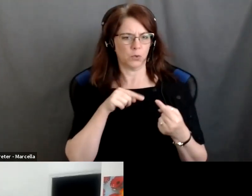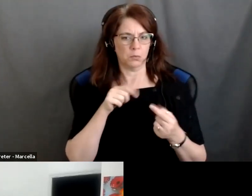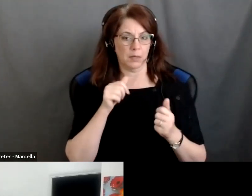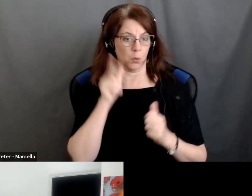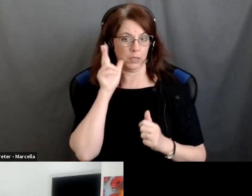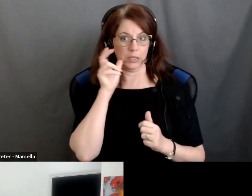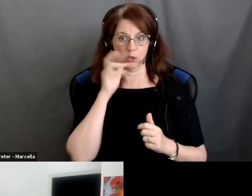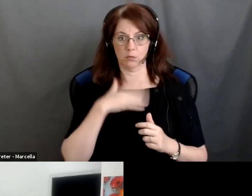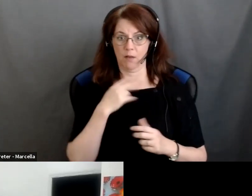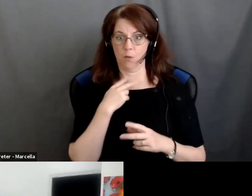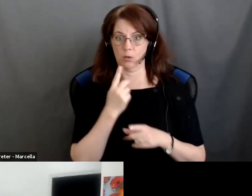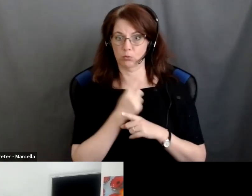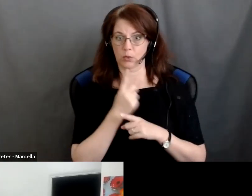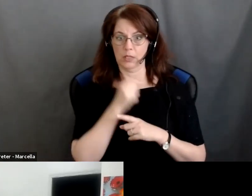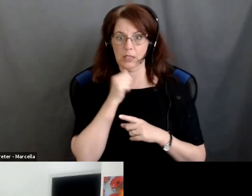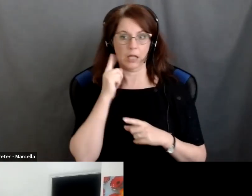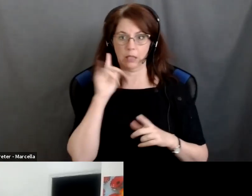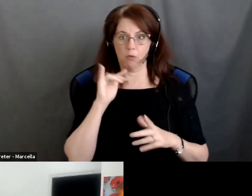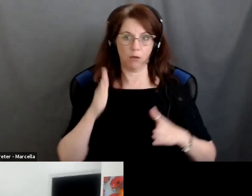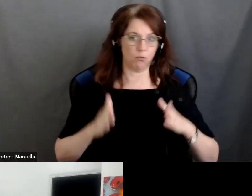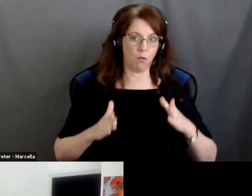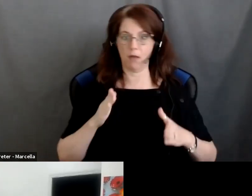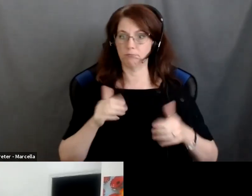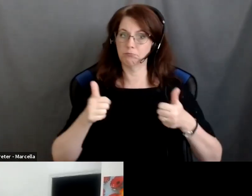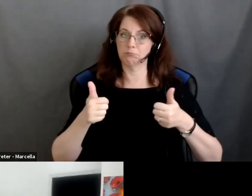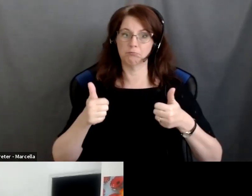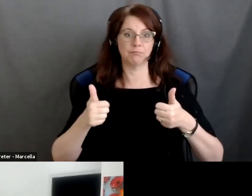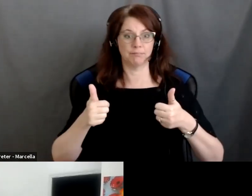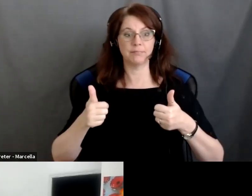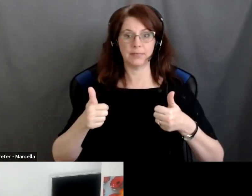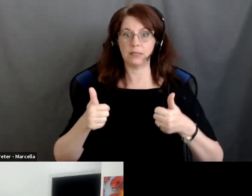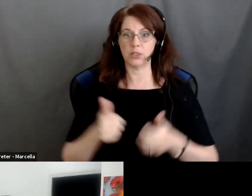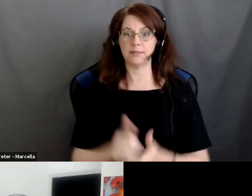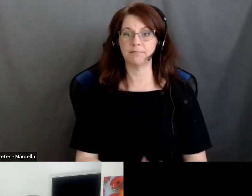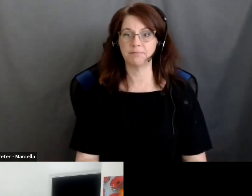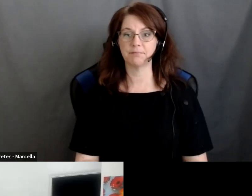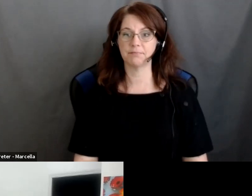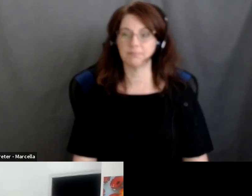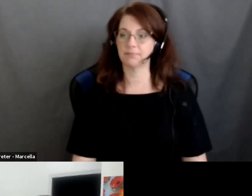sounds regular, it doesn't sound robotic. And Sounds great. Yes.